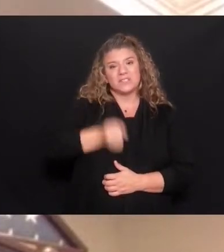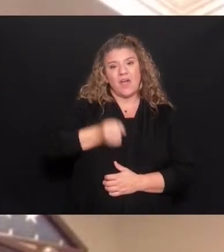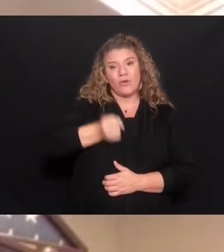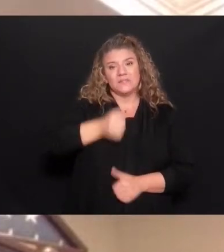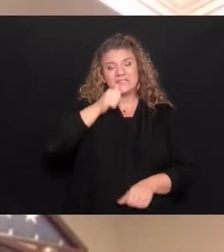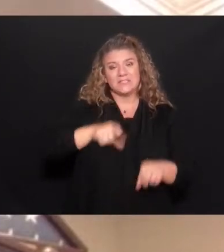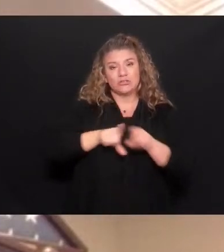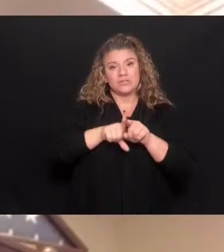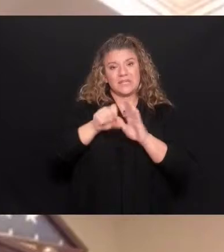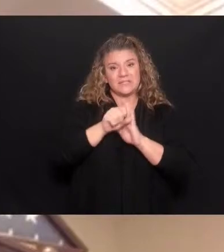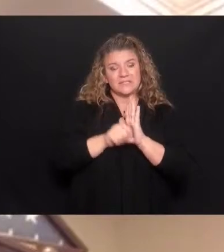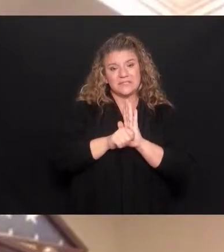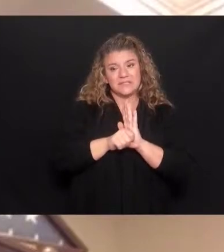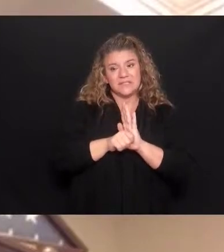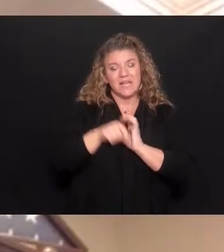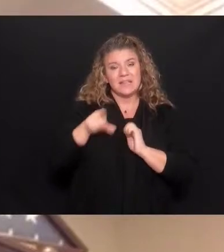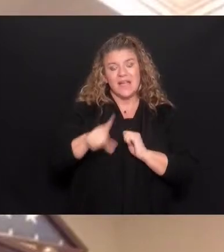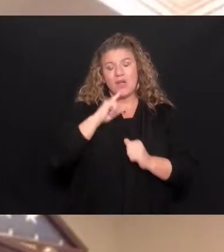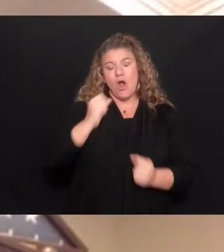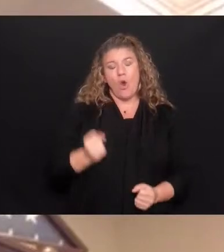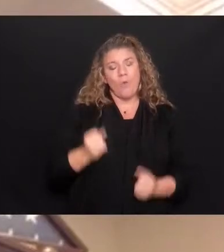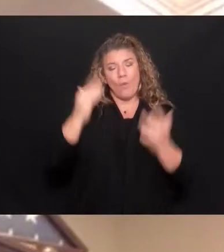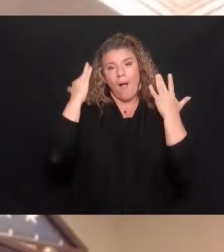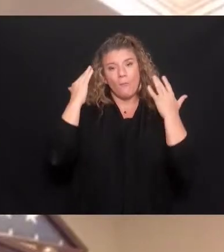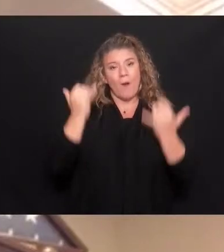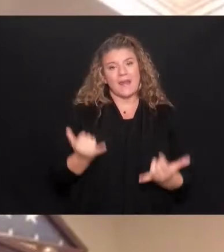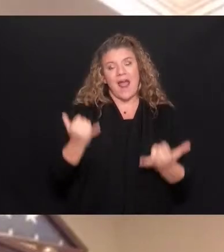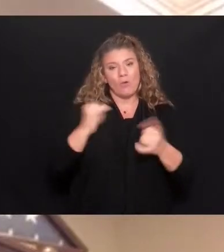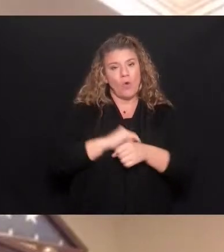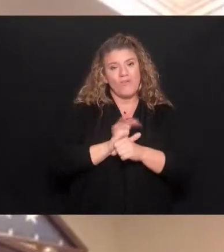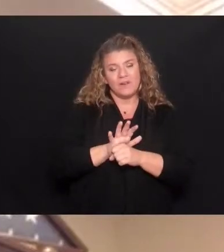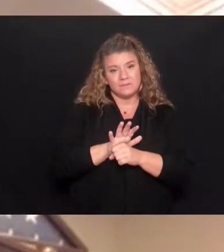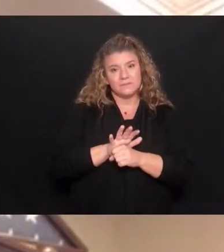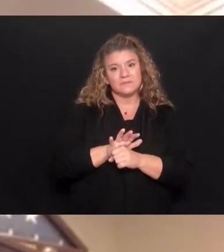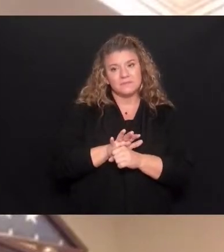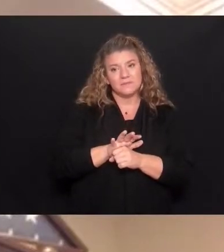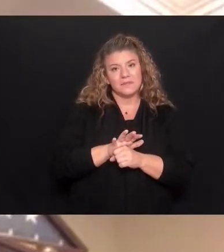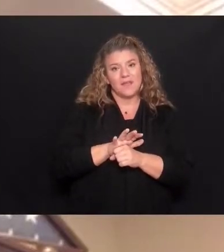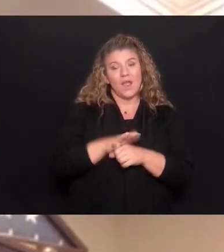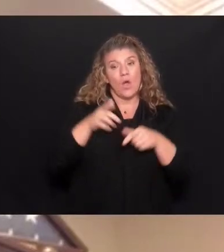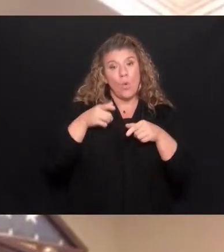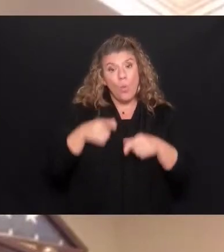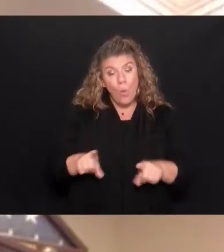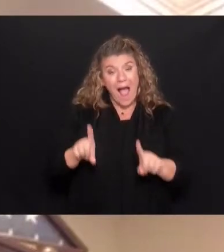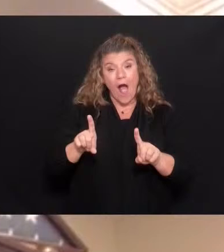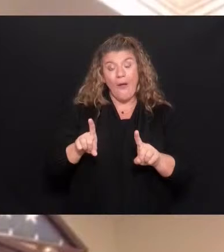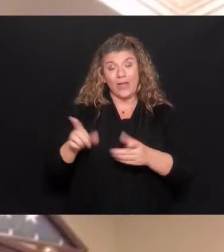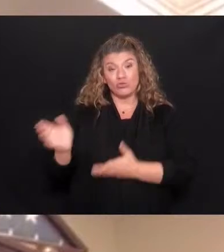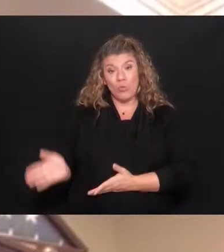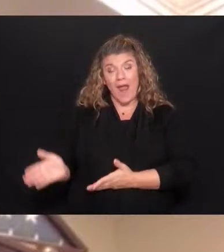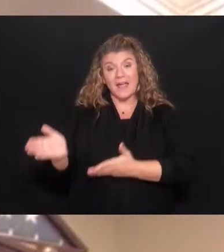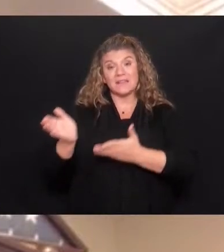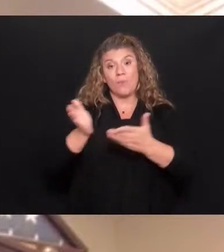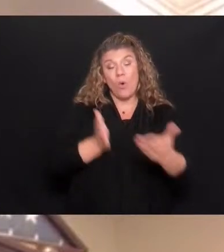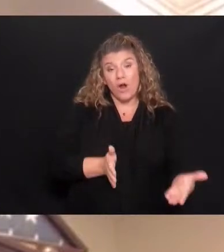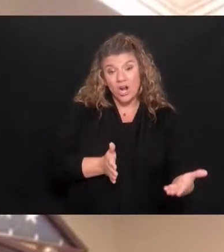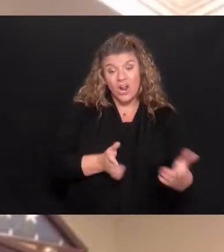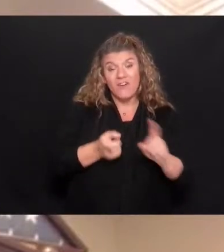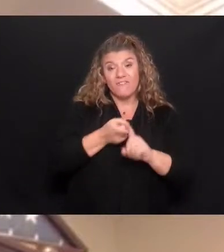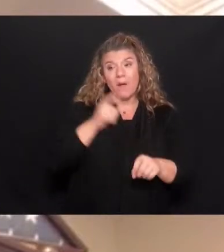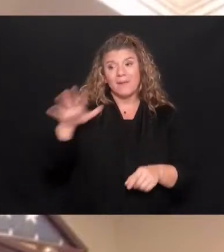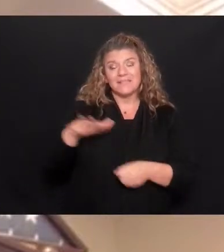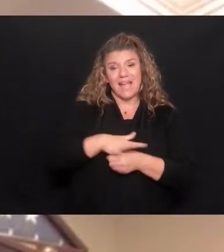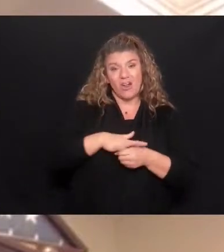states that is overwhelmed with COVID right now, who, while in transport out of the